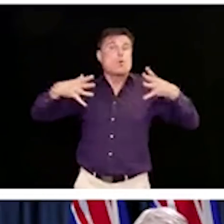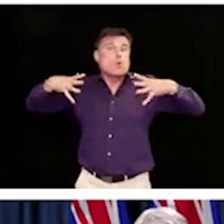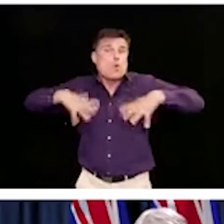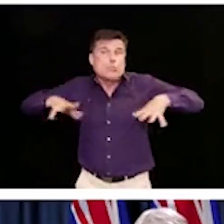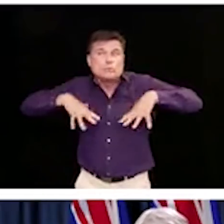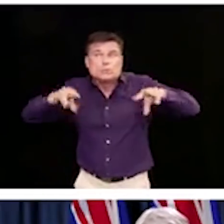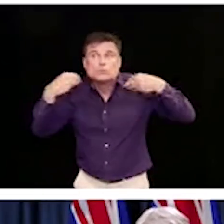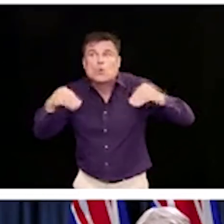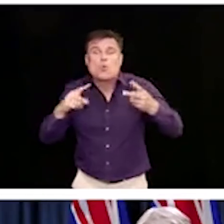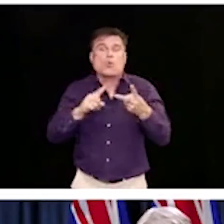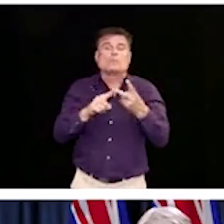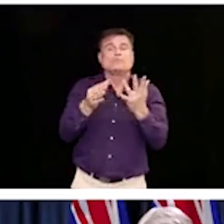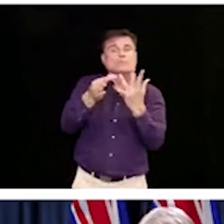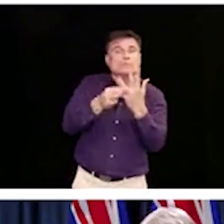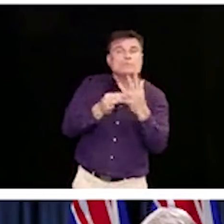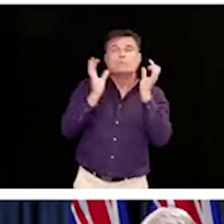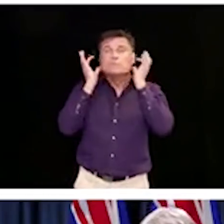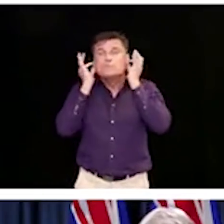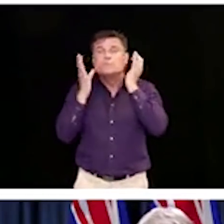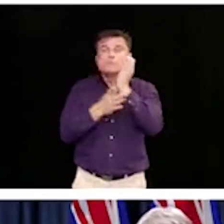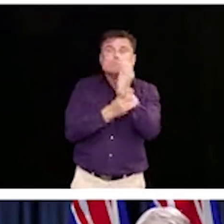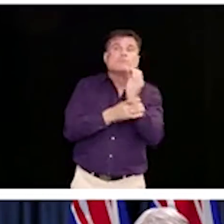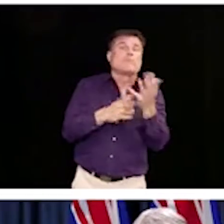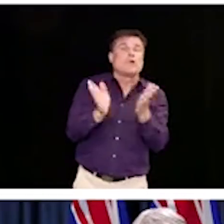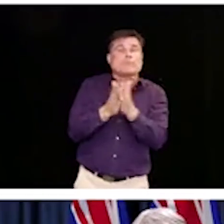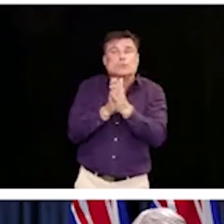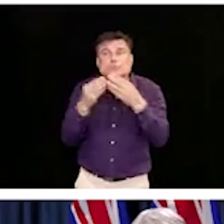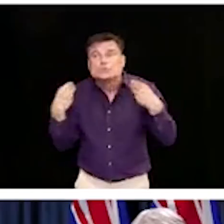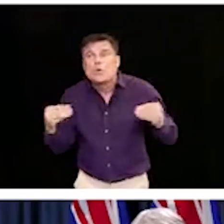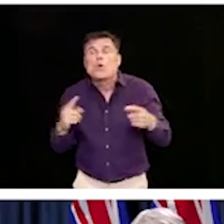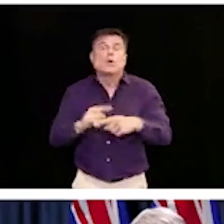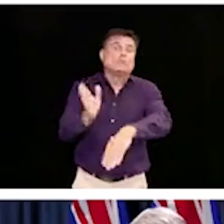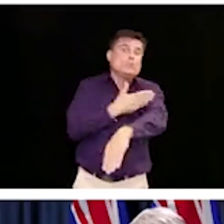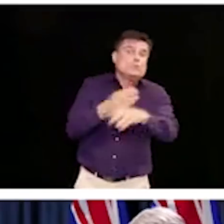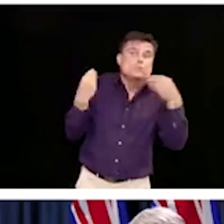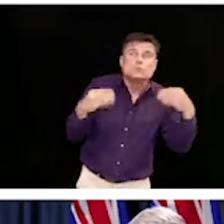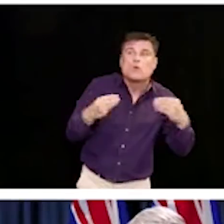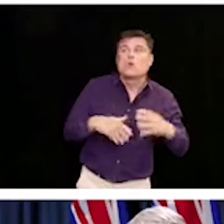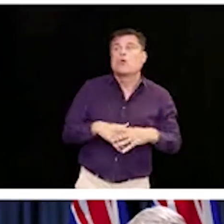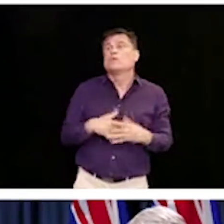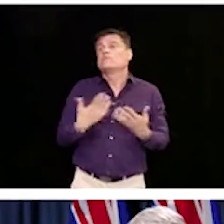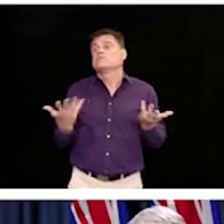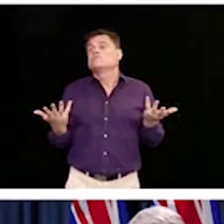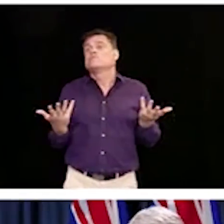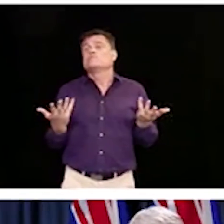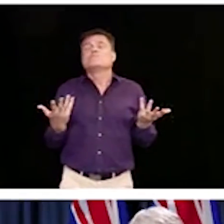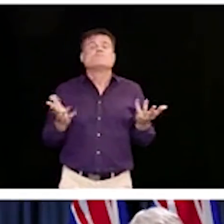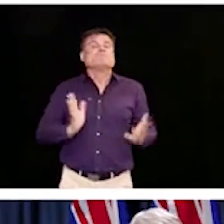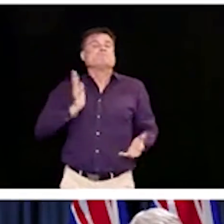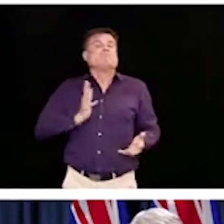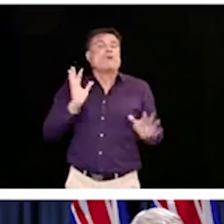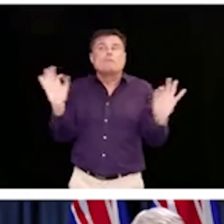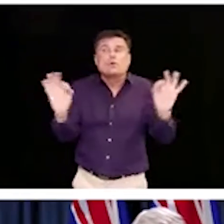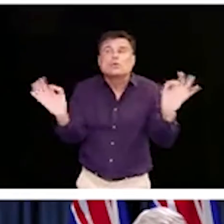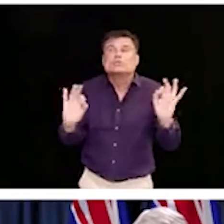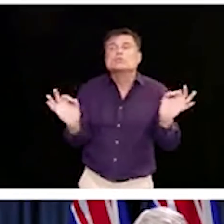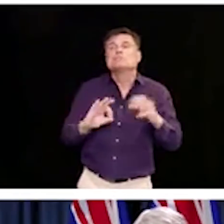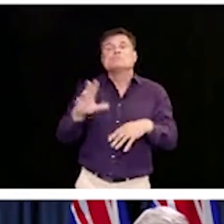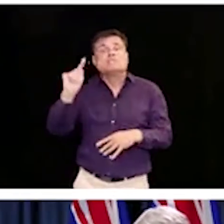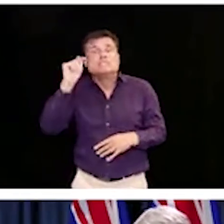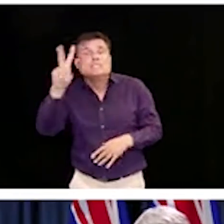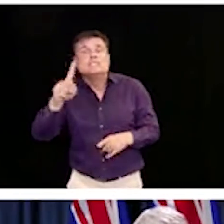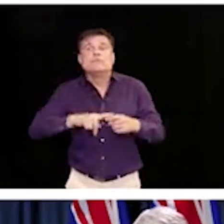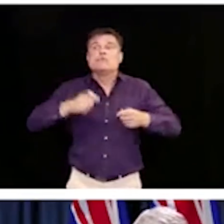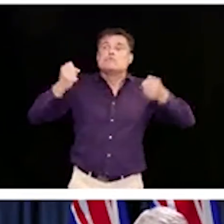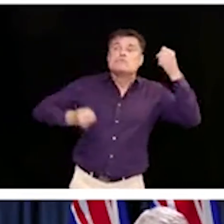items, clothing accessories, hobbies, books, music, and big-ticket items, furniture, home furnishings,